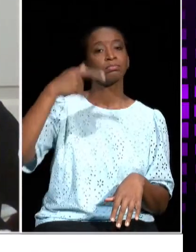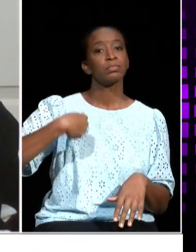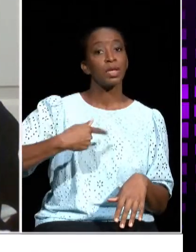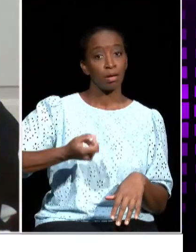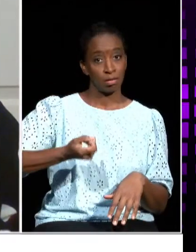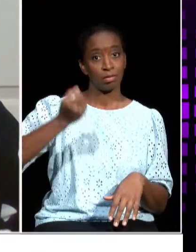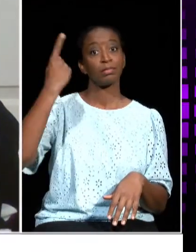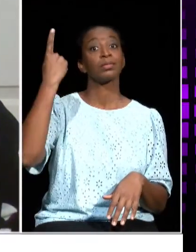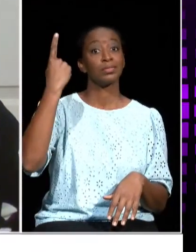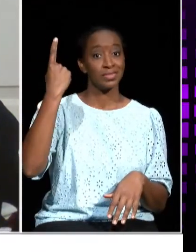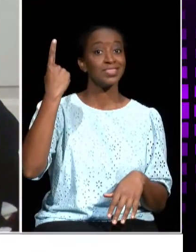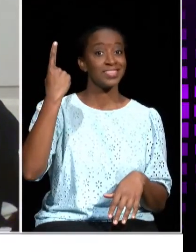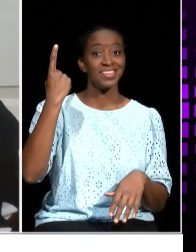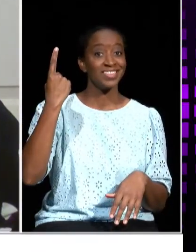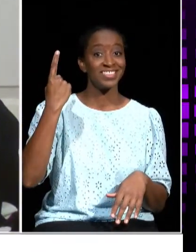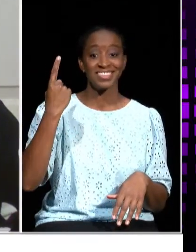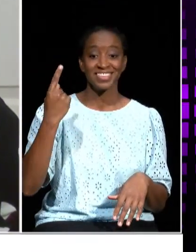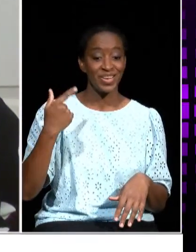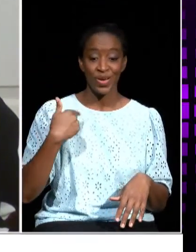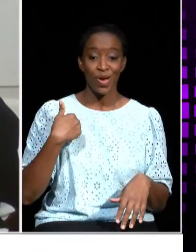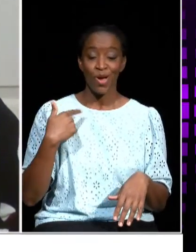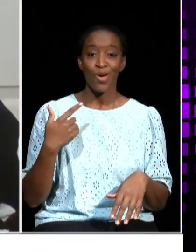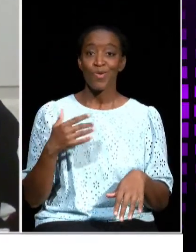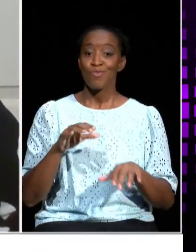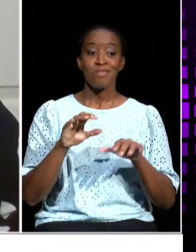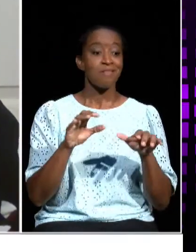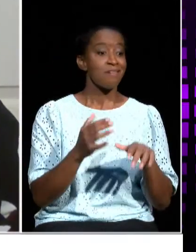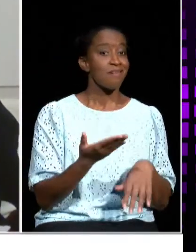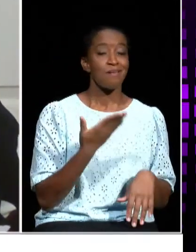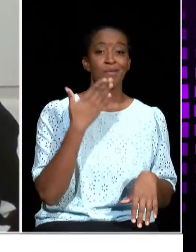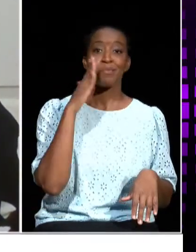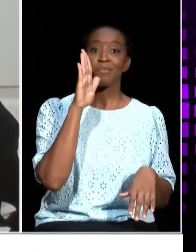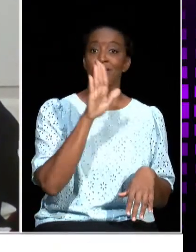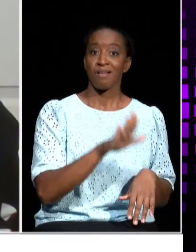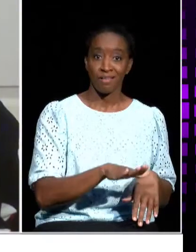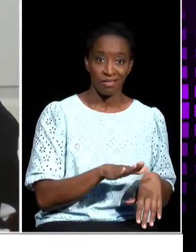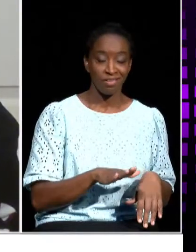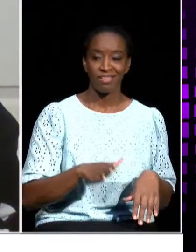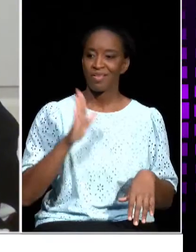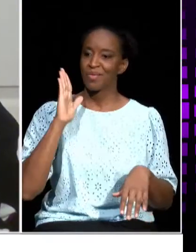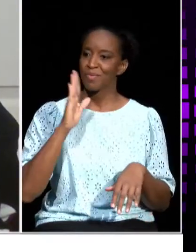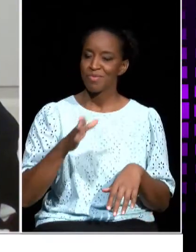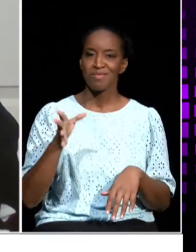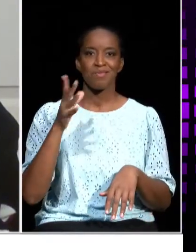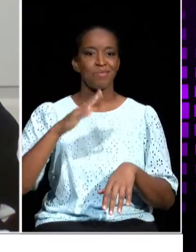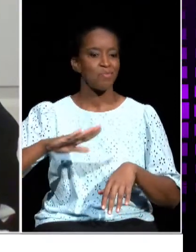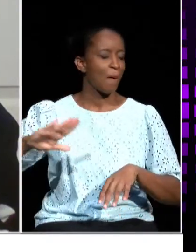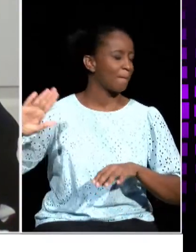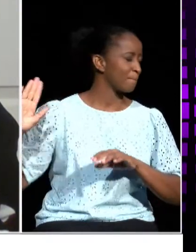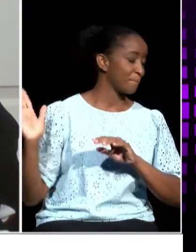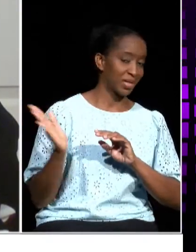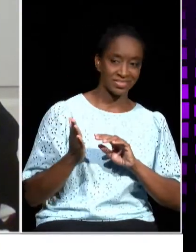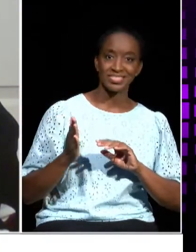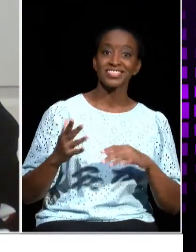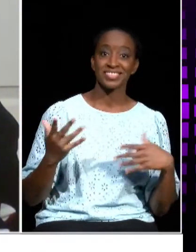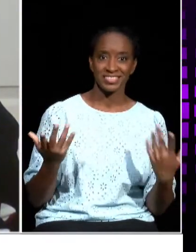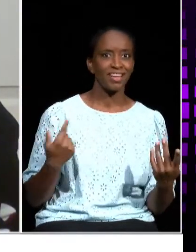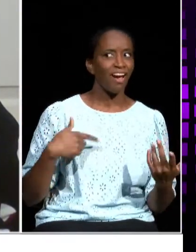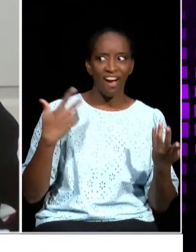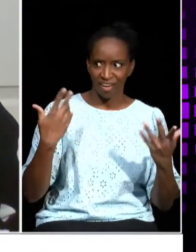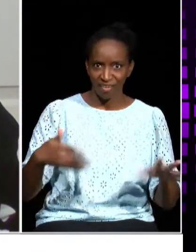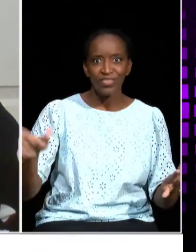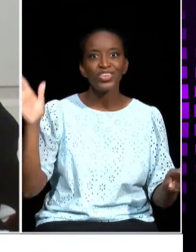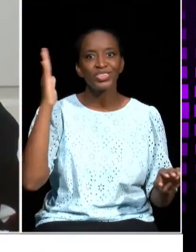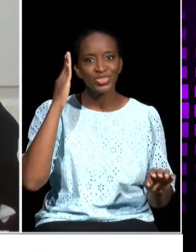consequence is pain. So if somebody does me something, the consequence is pain. how do we make sure we can make a difference between